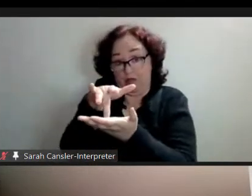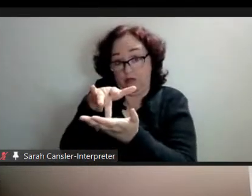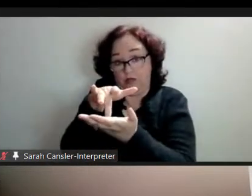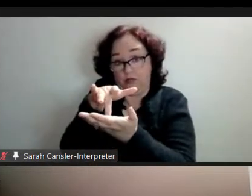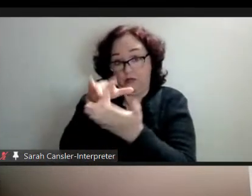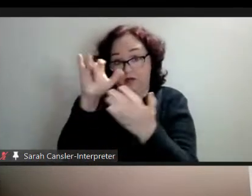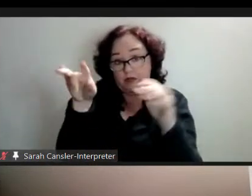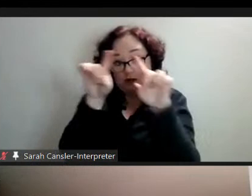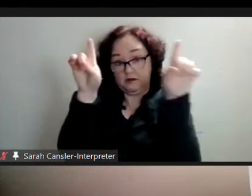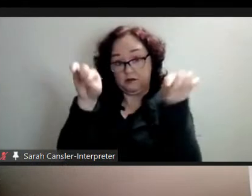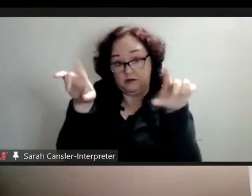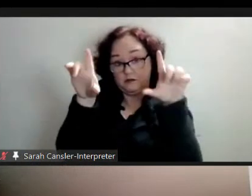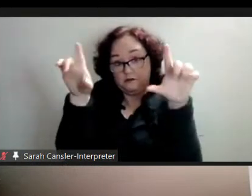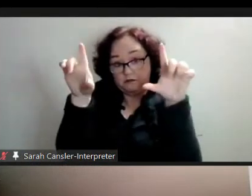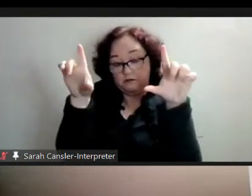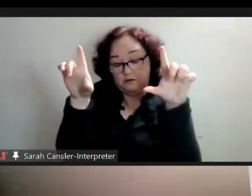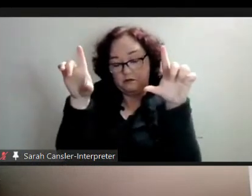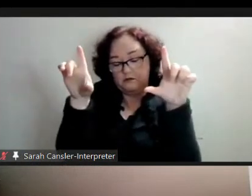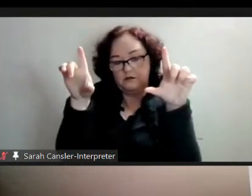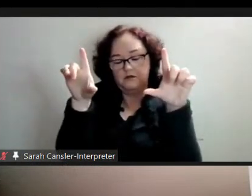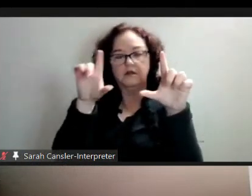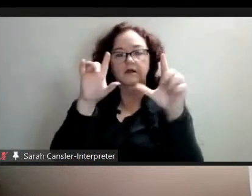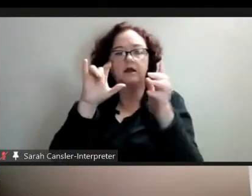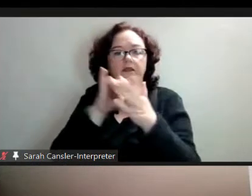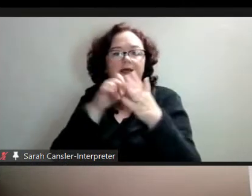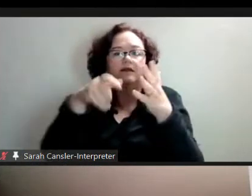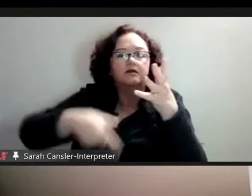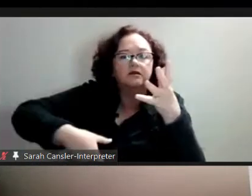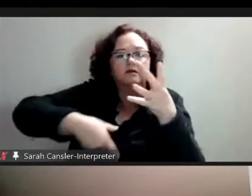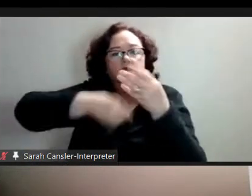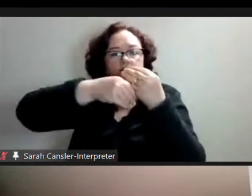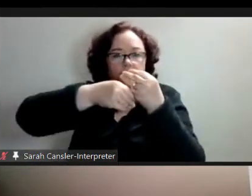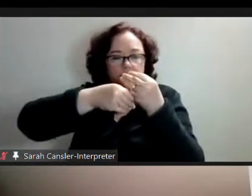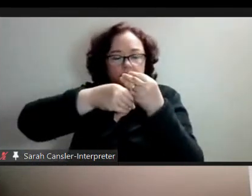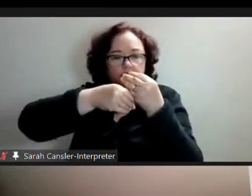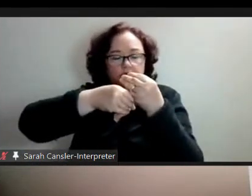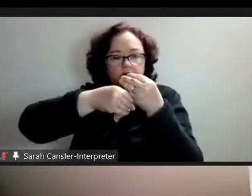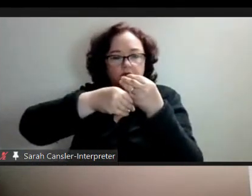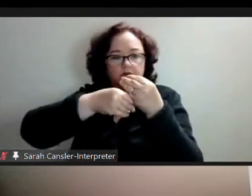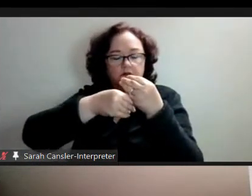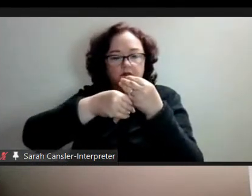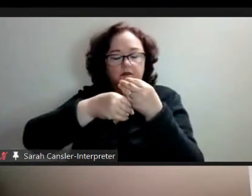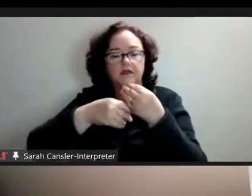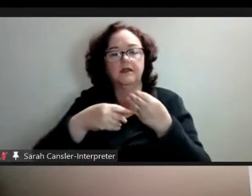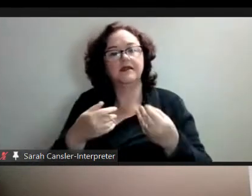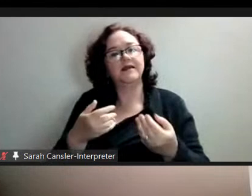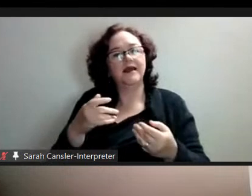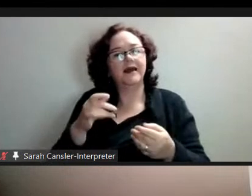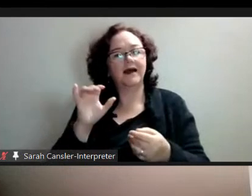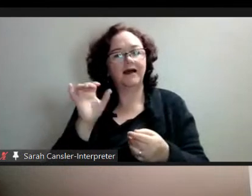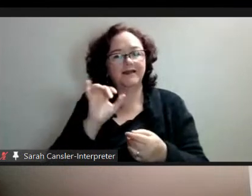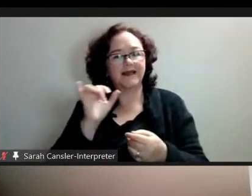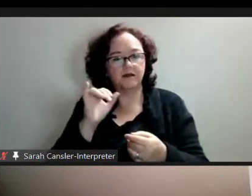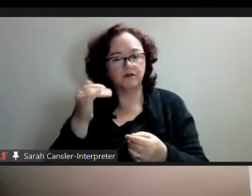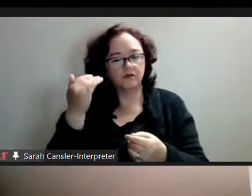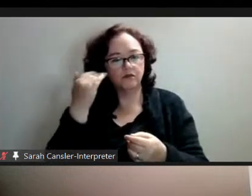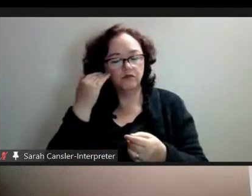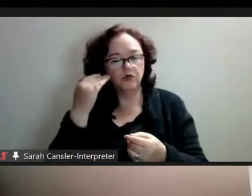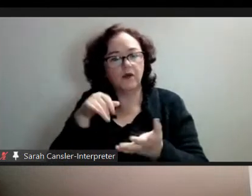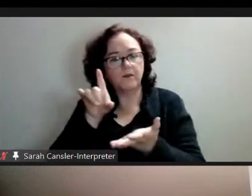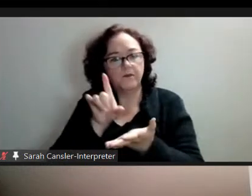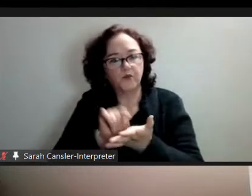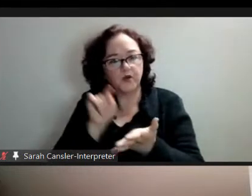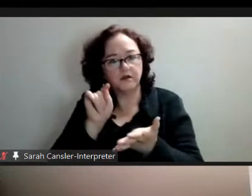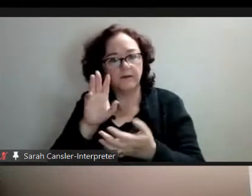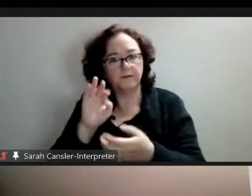is that it is supplemental and kind of like the printed car card maps over the doors. It tries to show a sequence